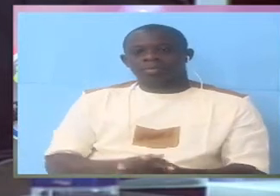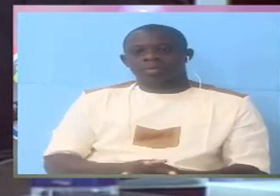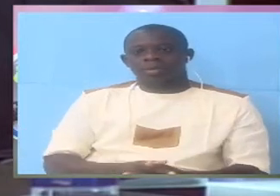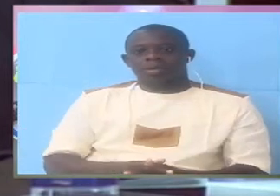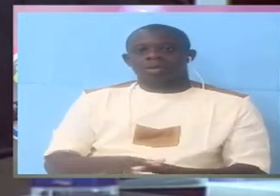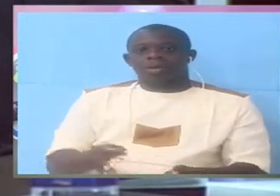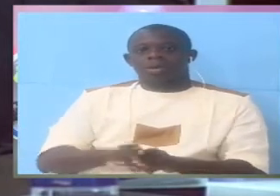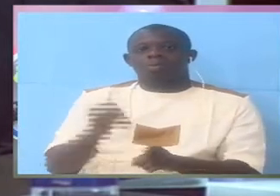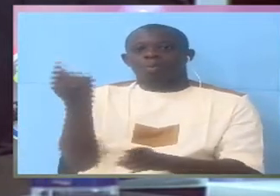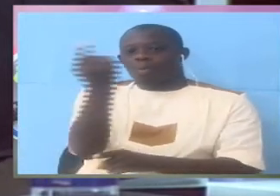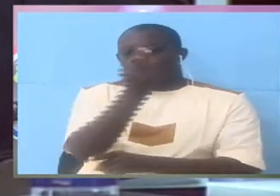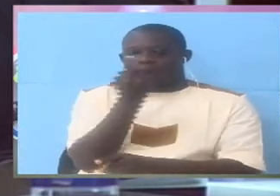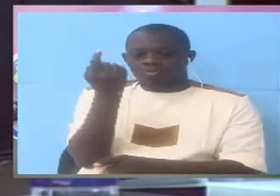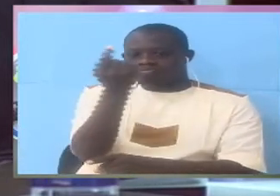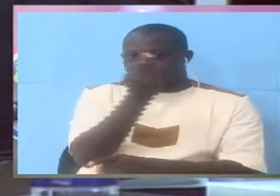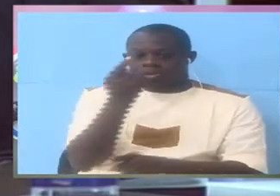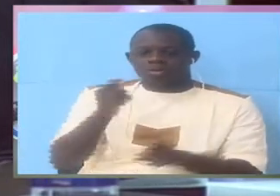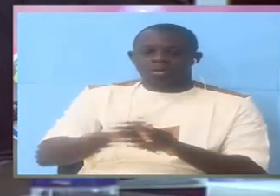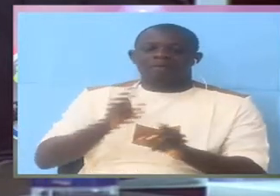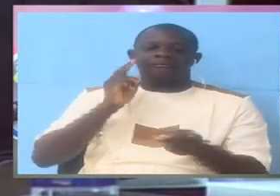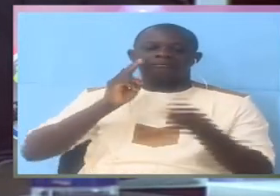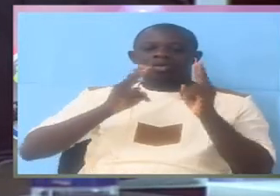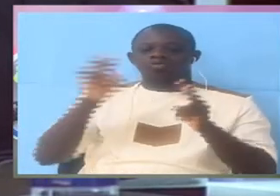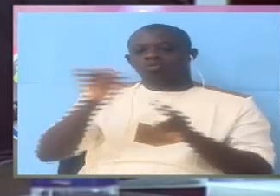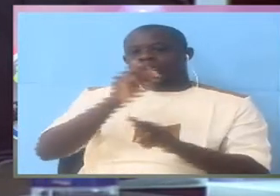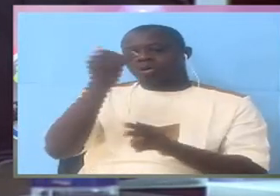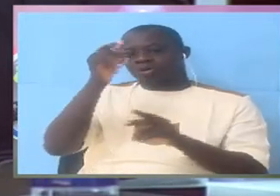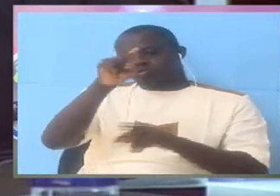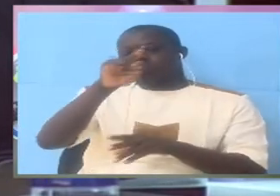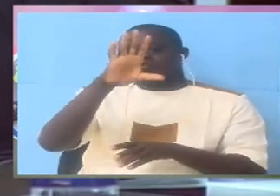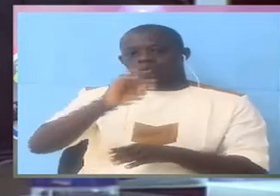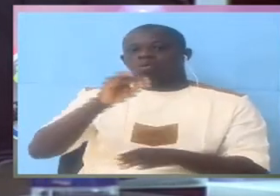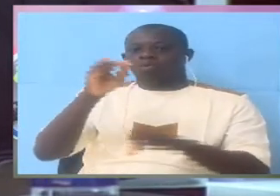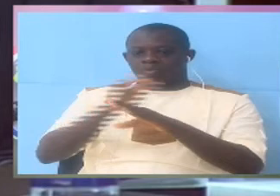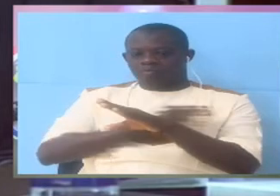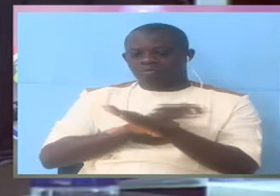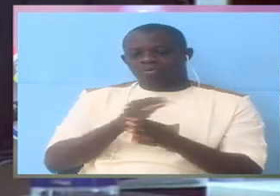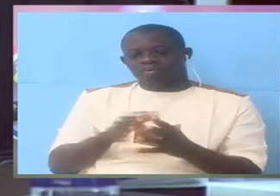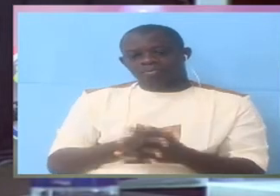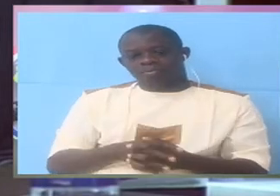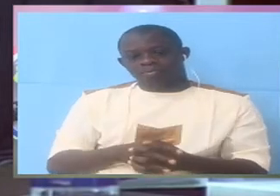the only violation that you have done